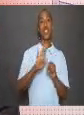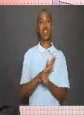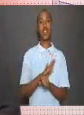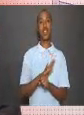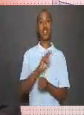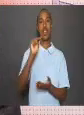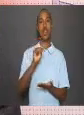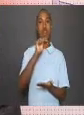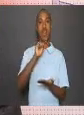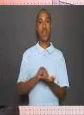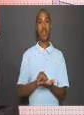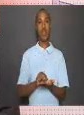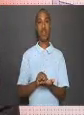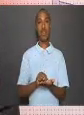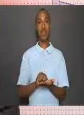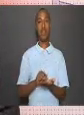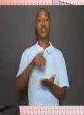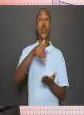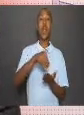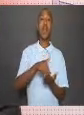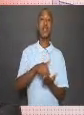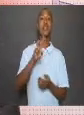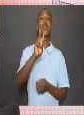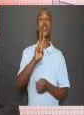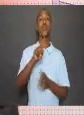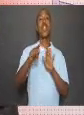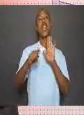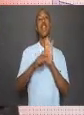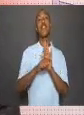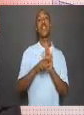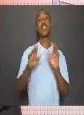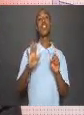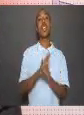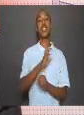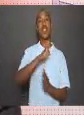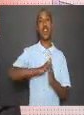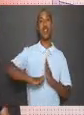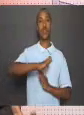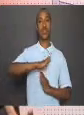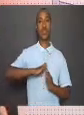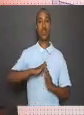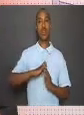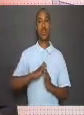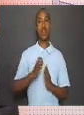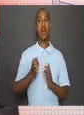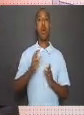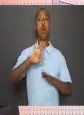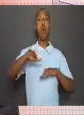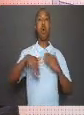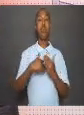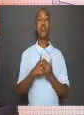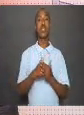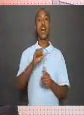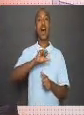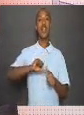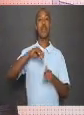charged nuclei, as well as the two negatively charged electrons, hold the atoms